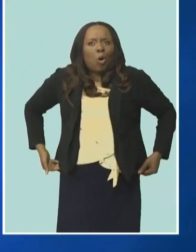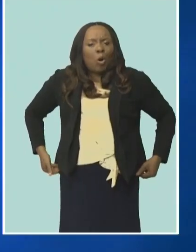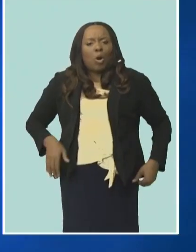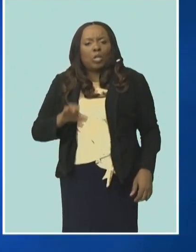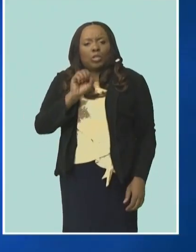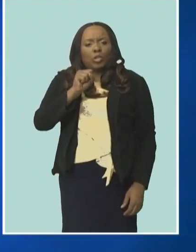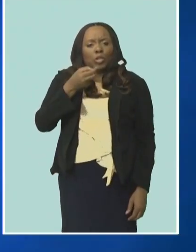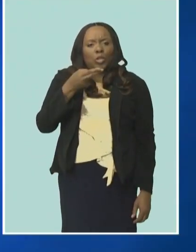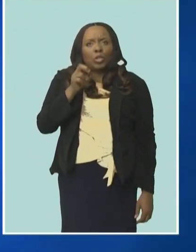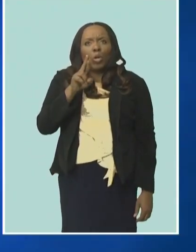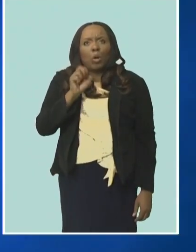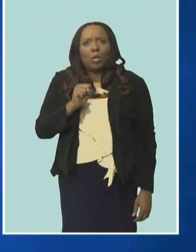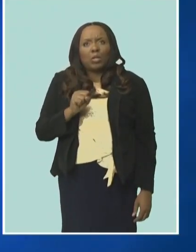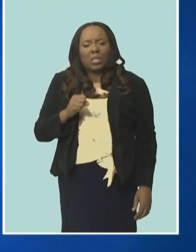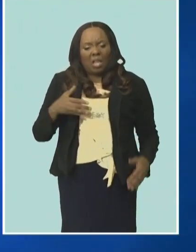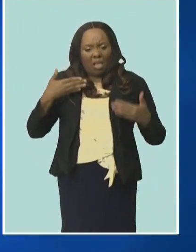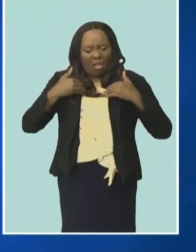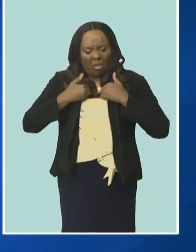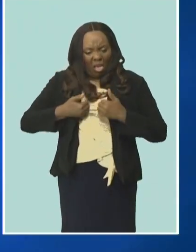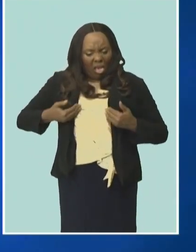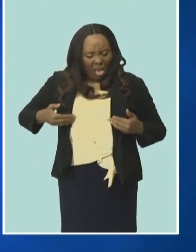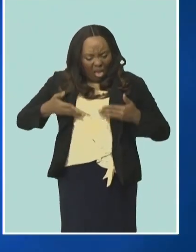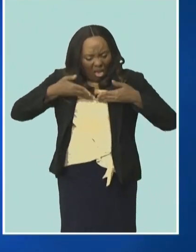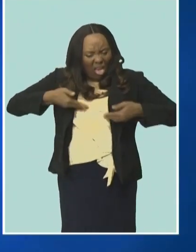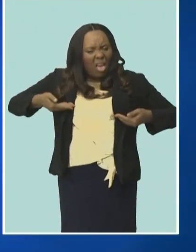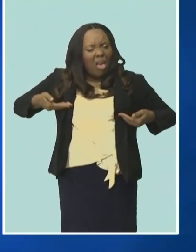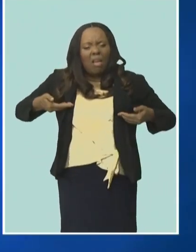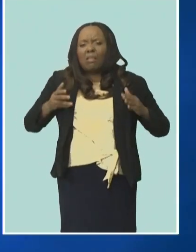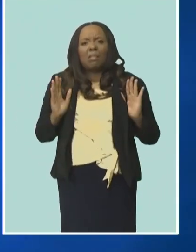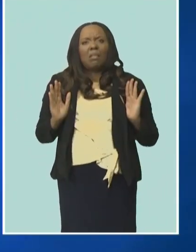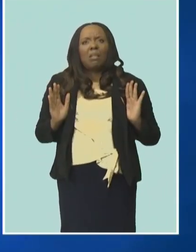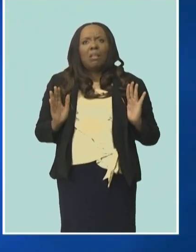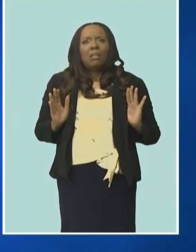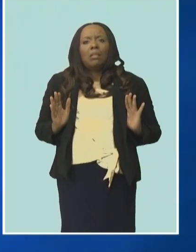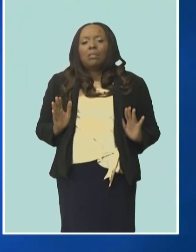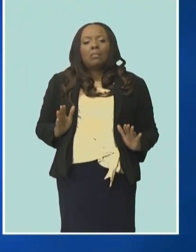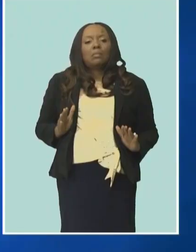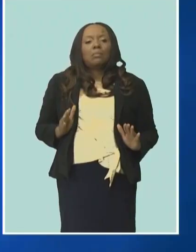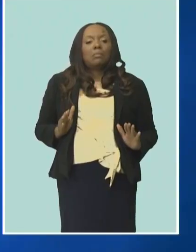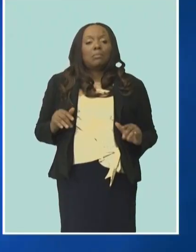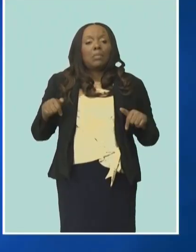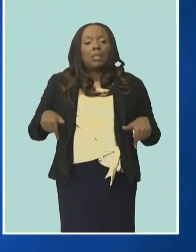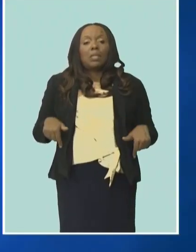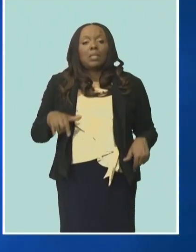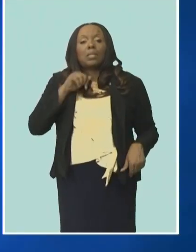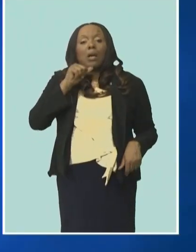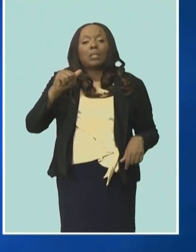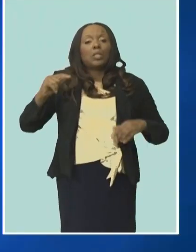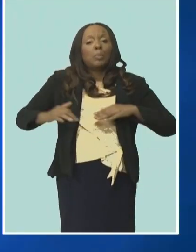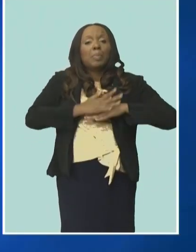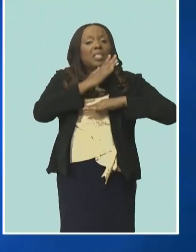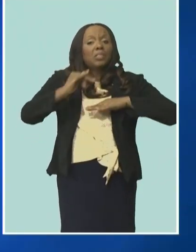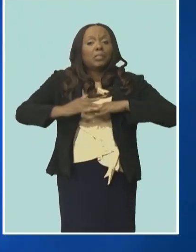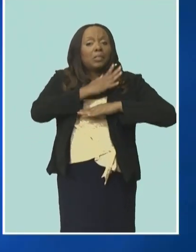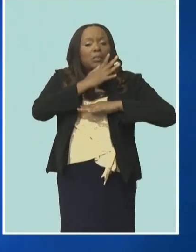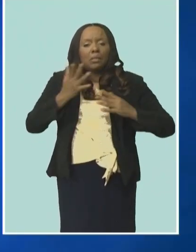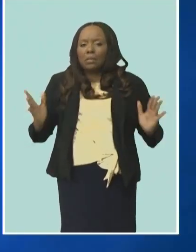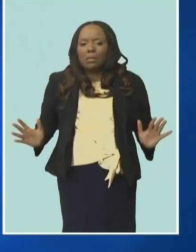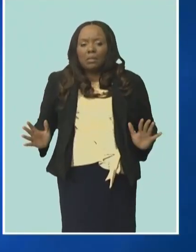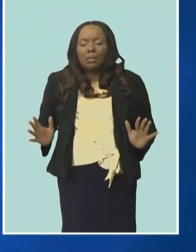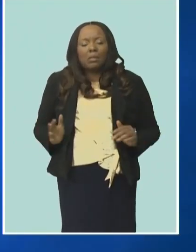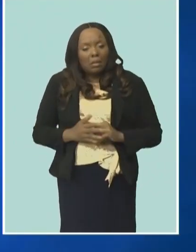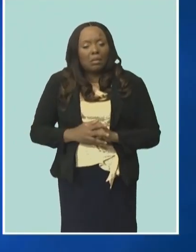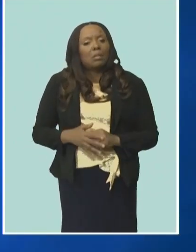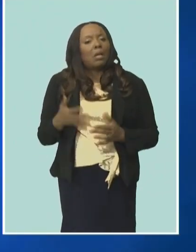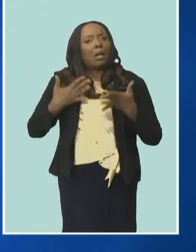your bodies. BCC is not a beach, and therefore we expect you to dress with a certain